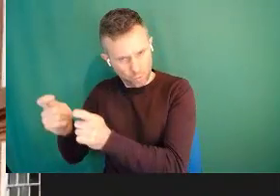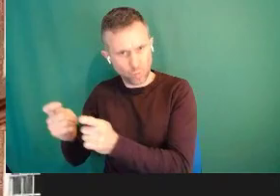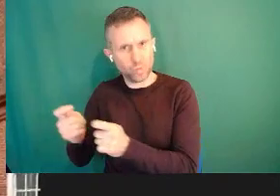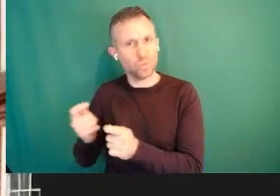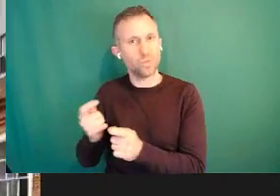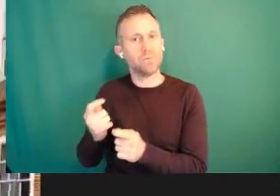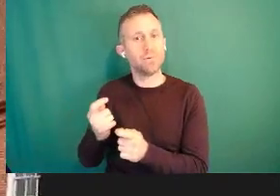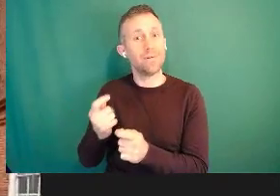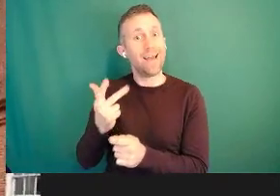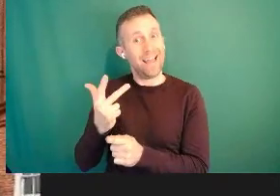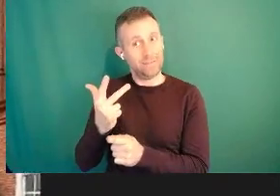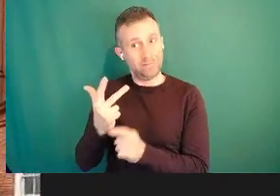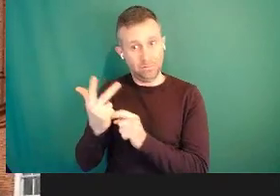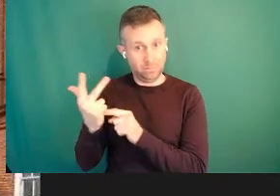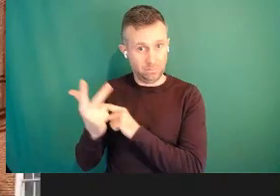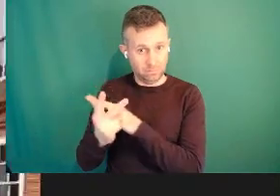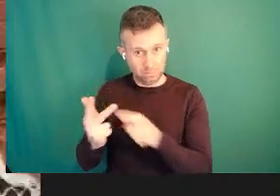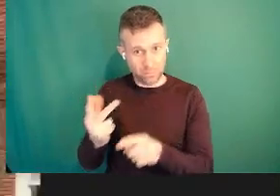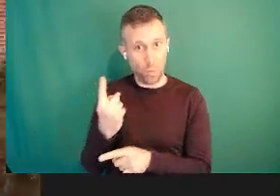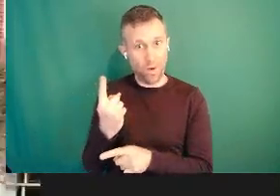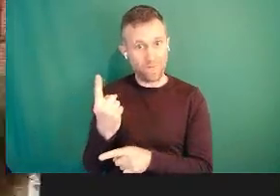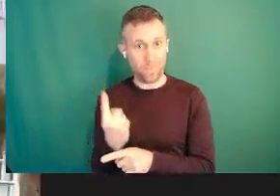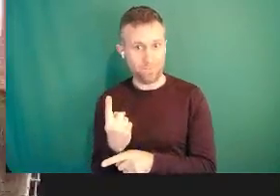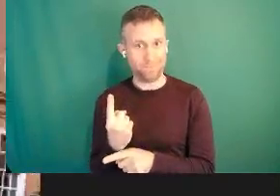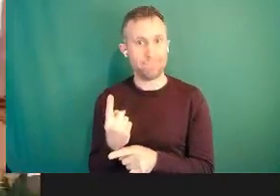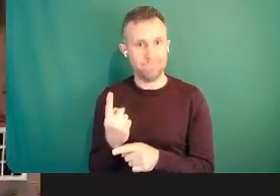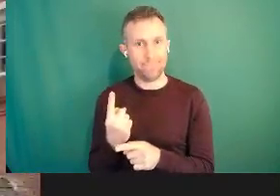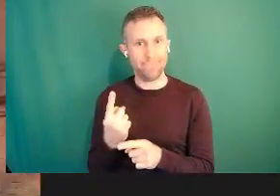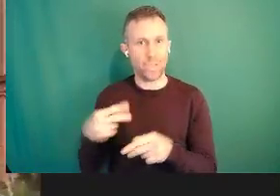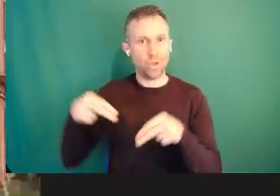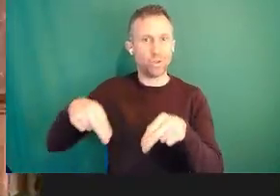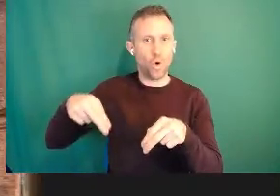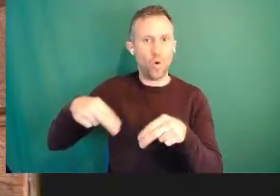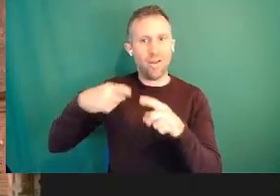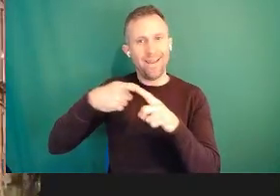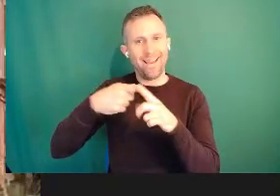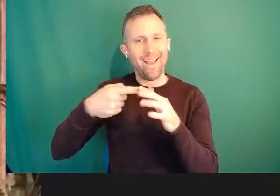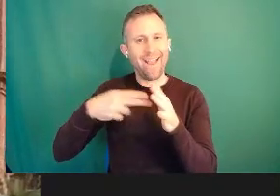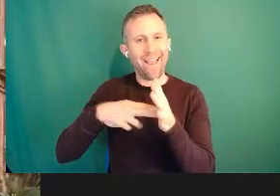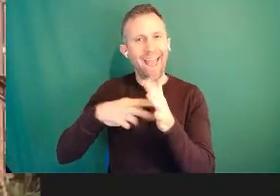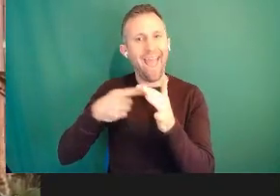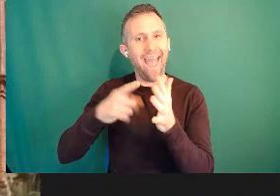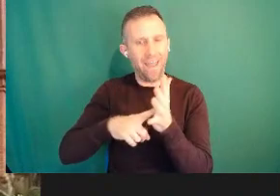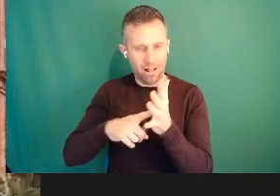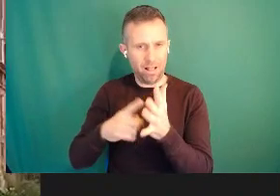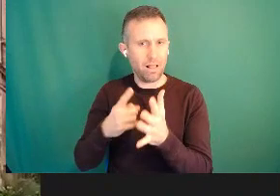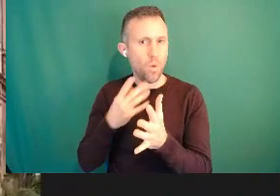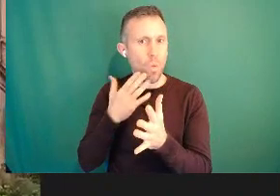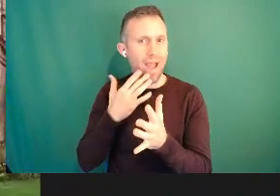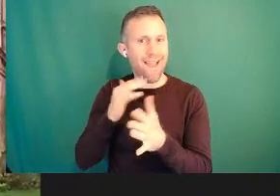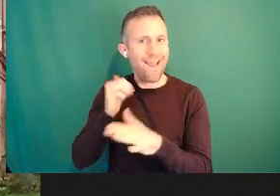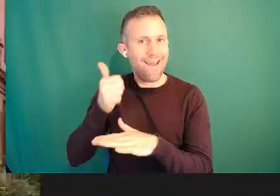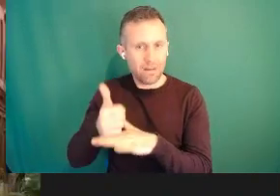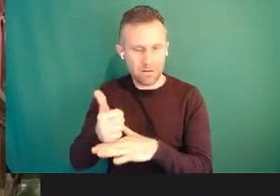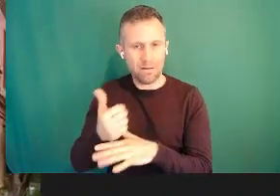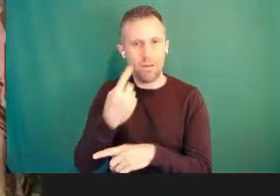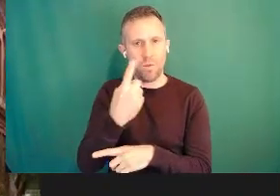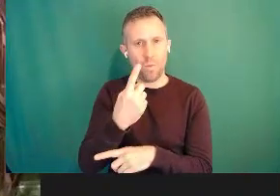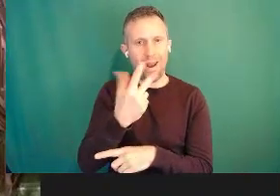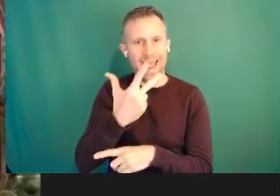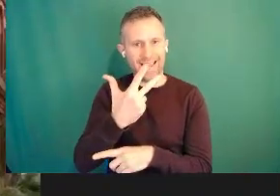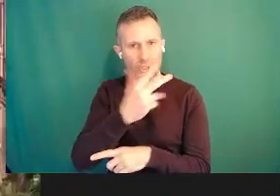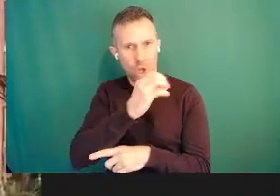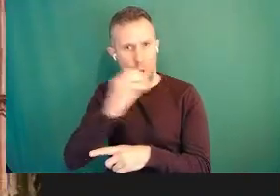one over here. And they were put in the 1800s by a family, the Curry